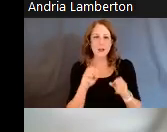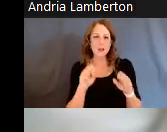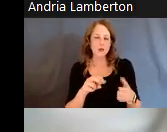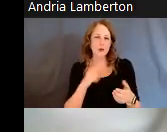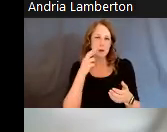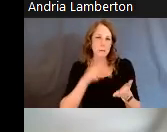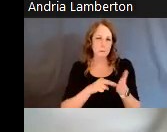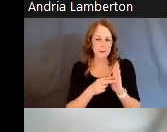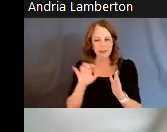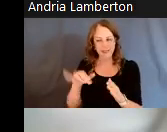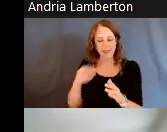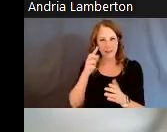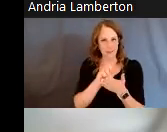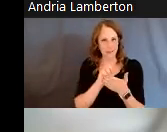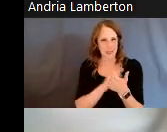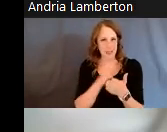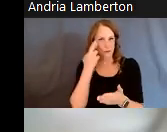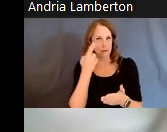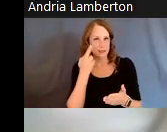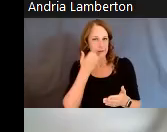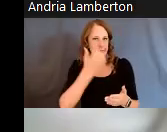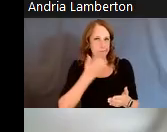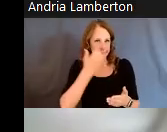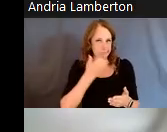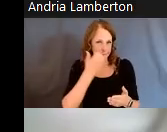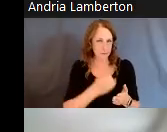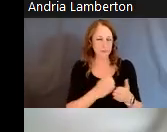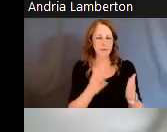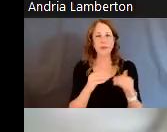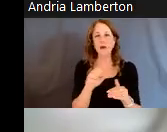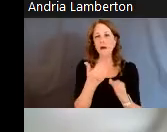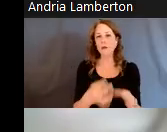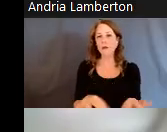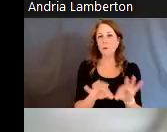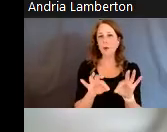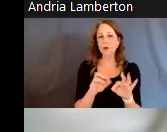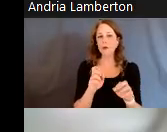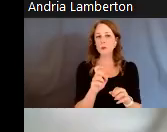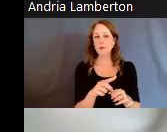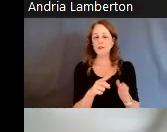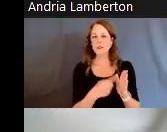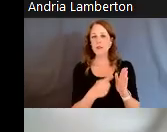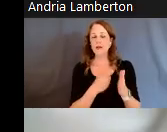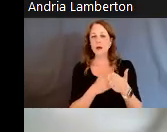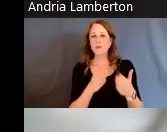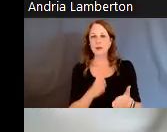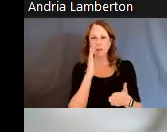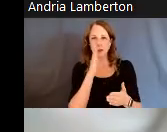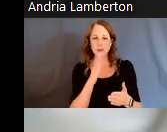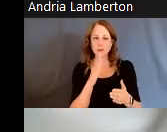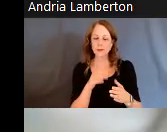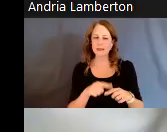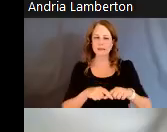legal purpose. Another very important question that sometimes stops prosecutors' offices from being able